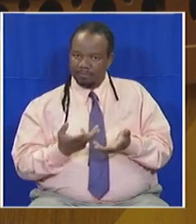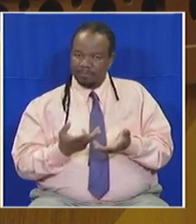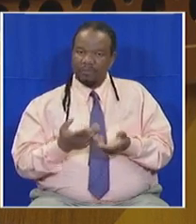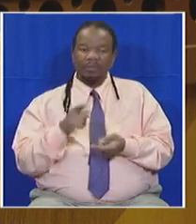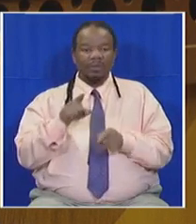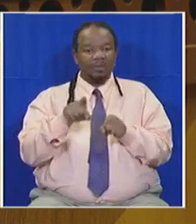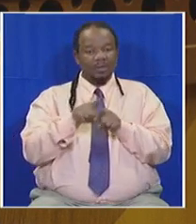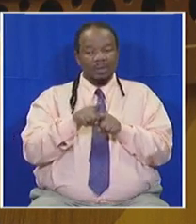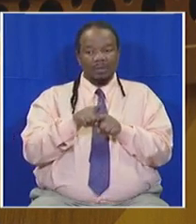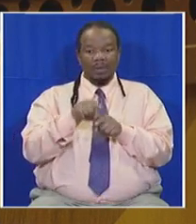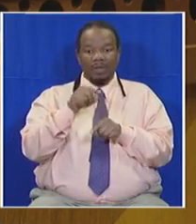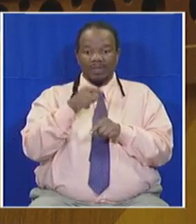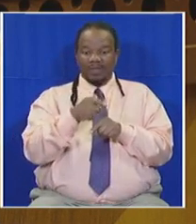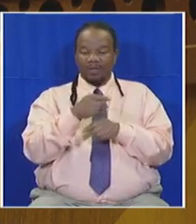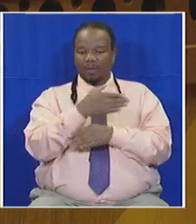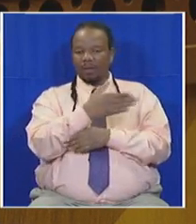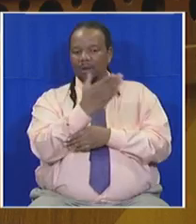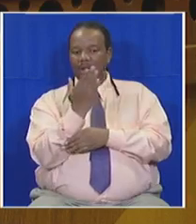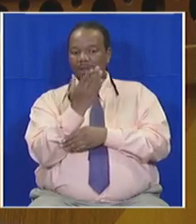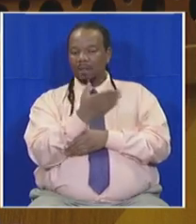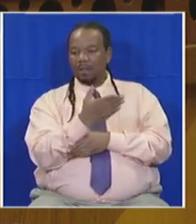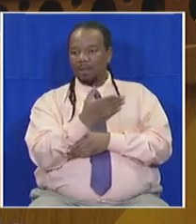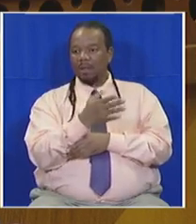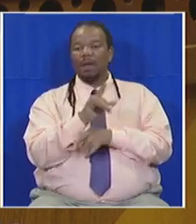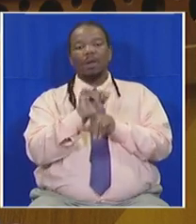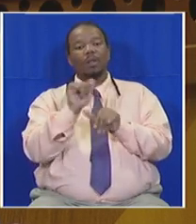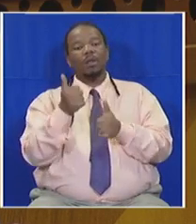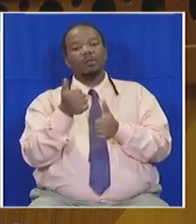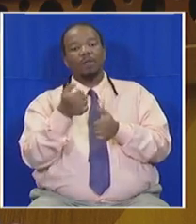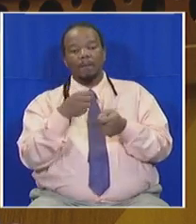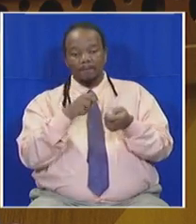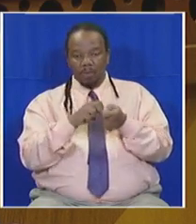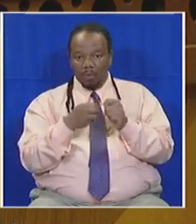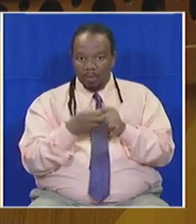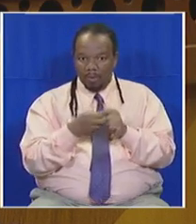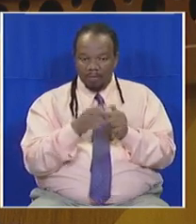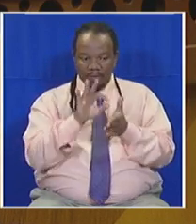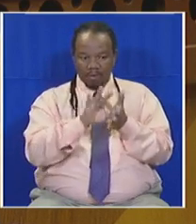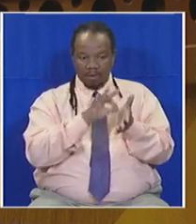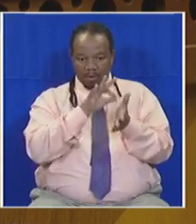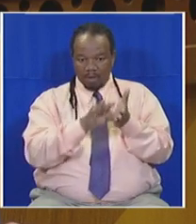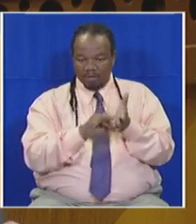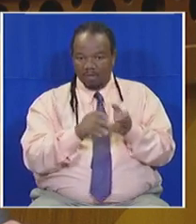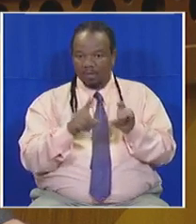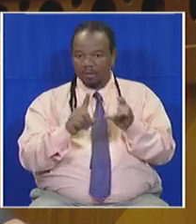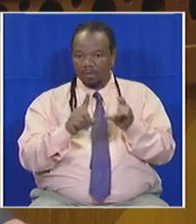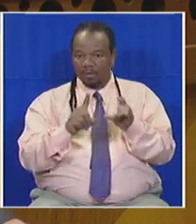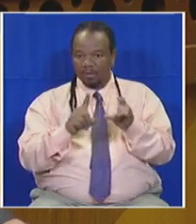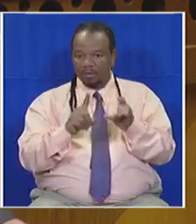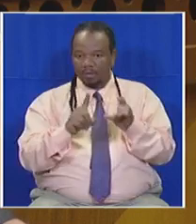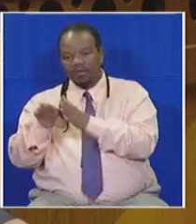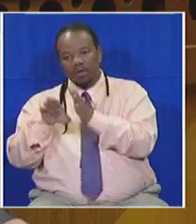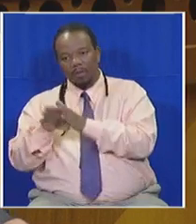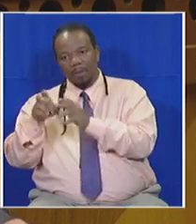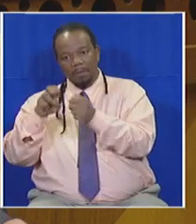that these demarcations have both electoral as well as developmental consequences. The amendments will also aim to create